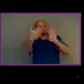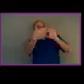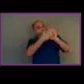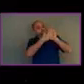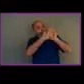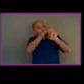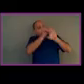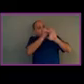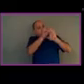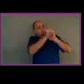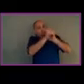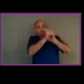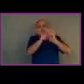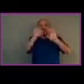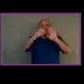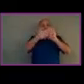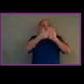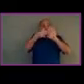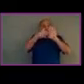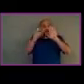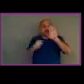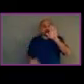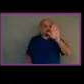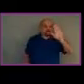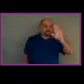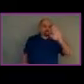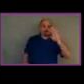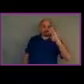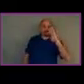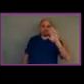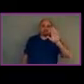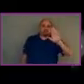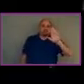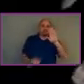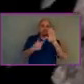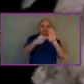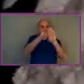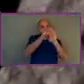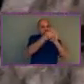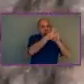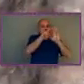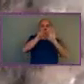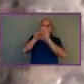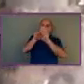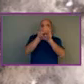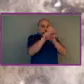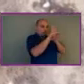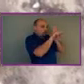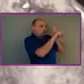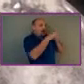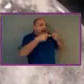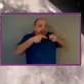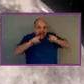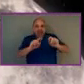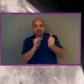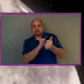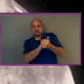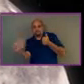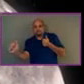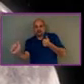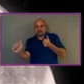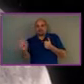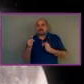pointing platform can move so that we can remain targeted on the Trojan asteroid as we fly past at such